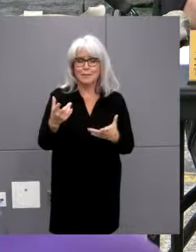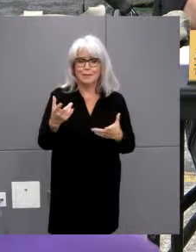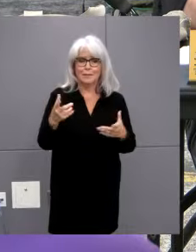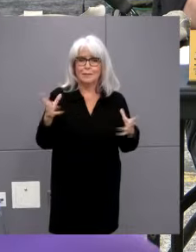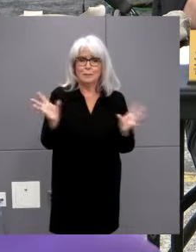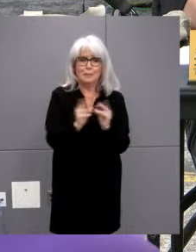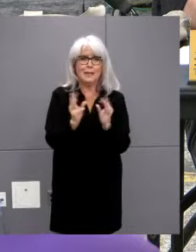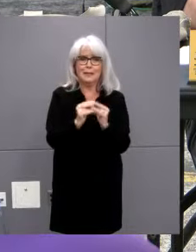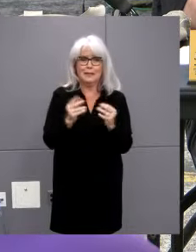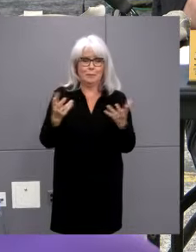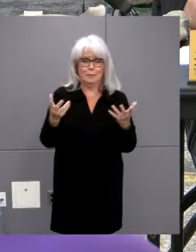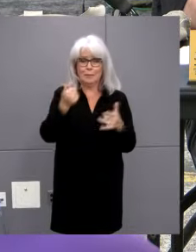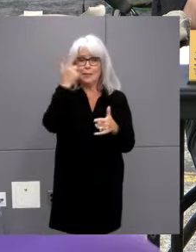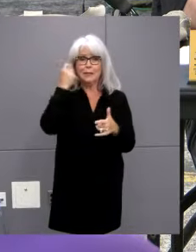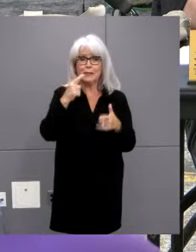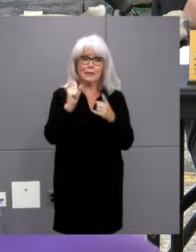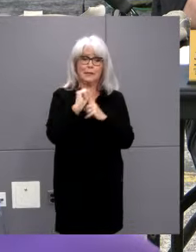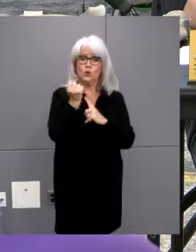the scenario is changing.